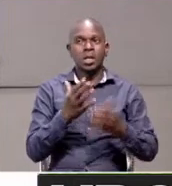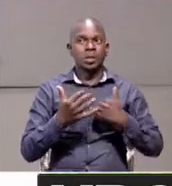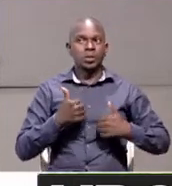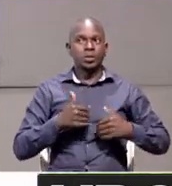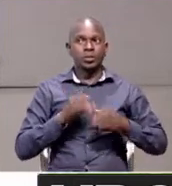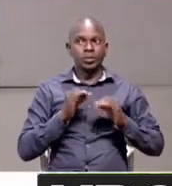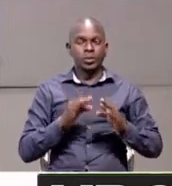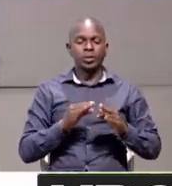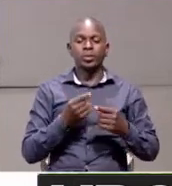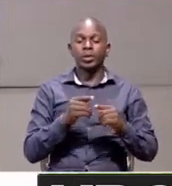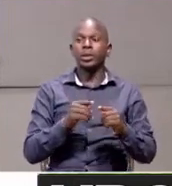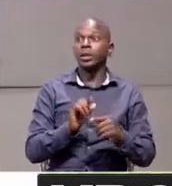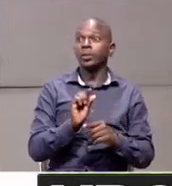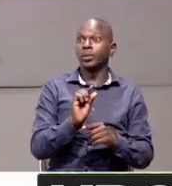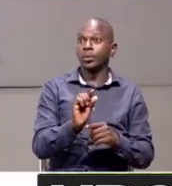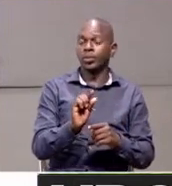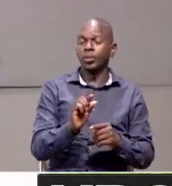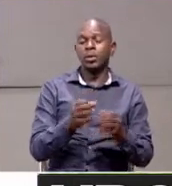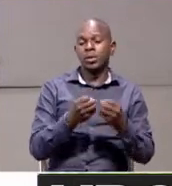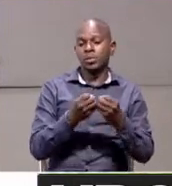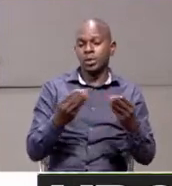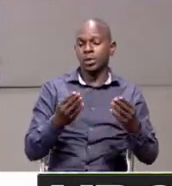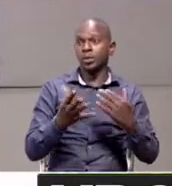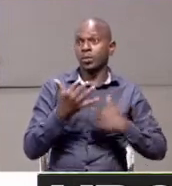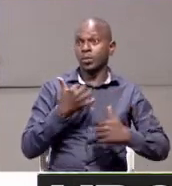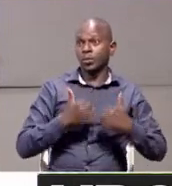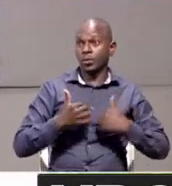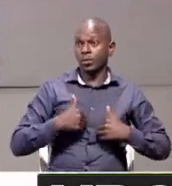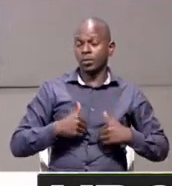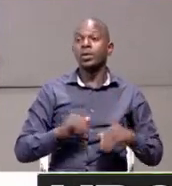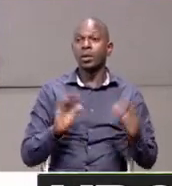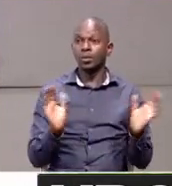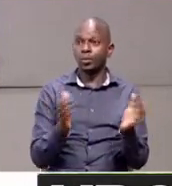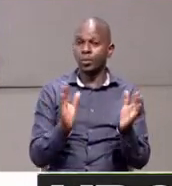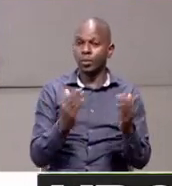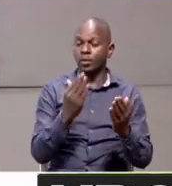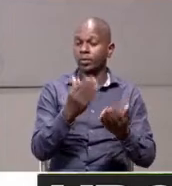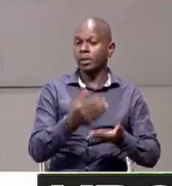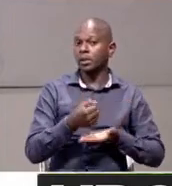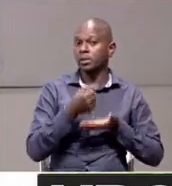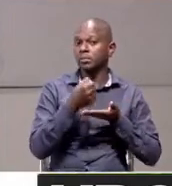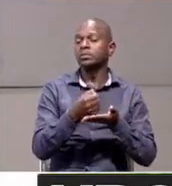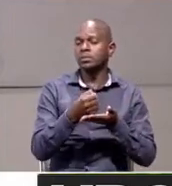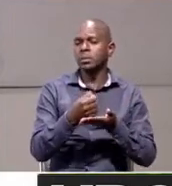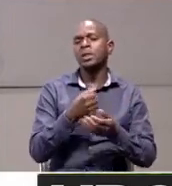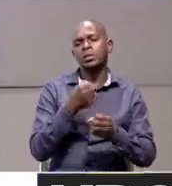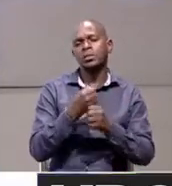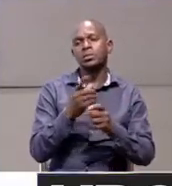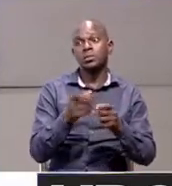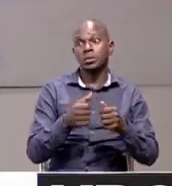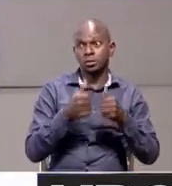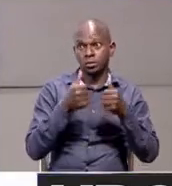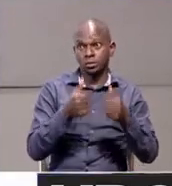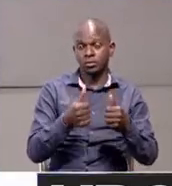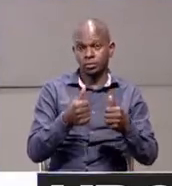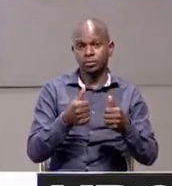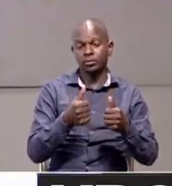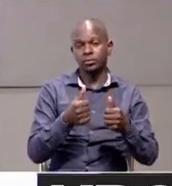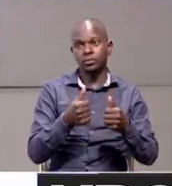but there are very few. But the many who are interested, we encourage them, we help them, and they are doing very well.